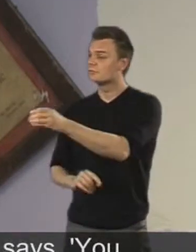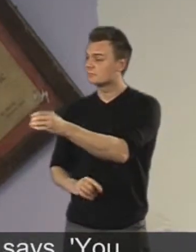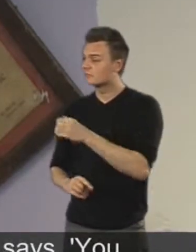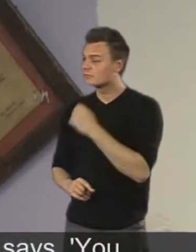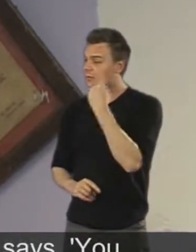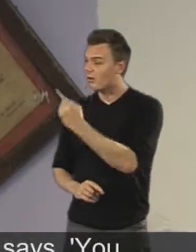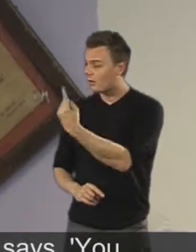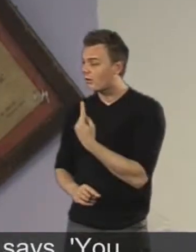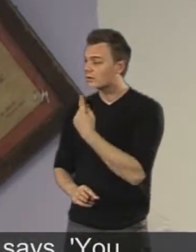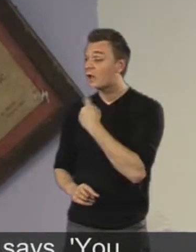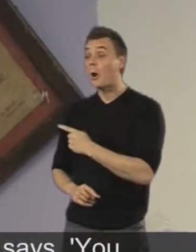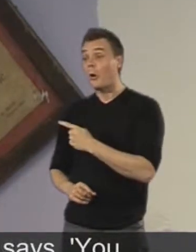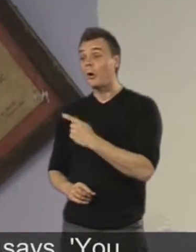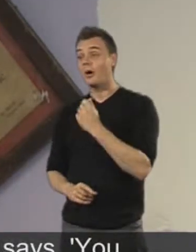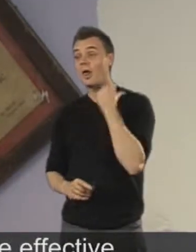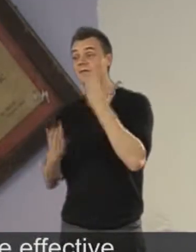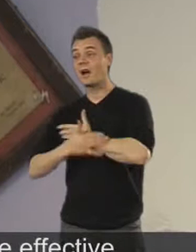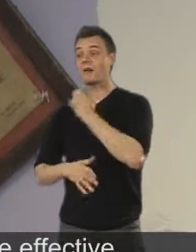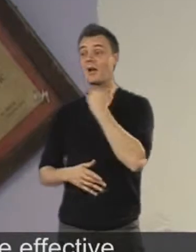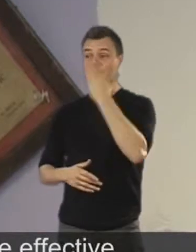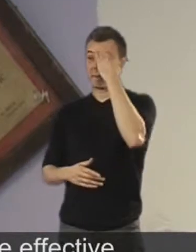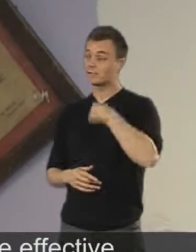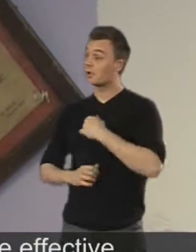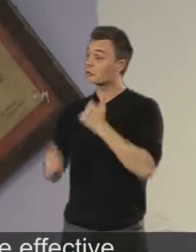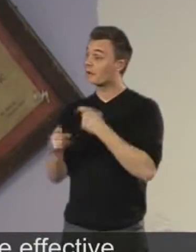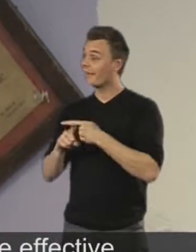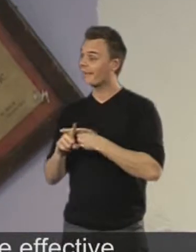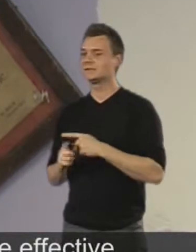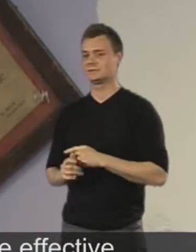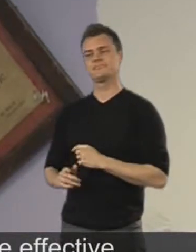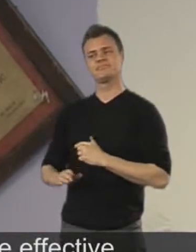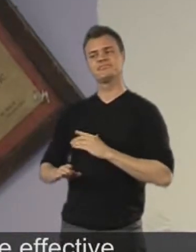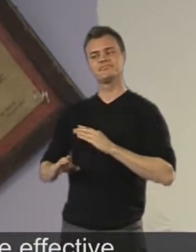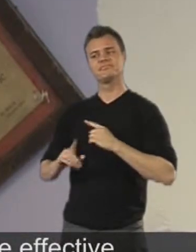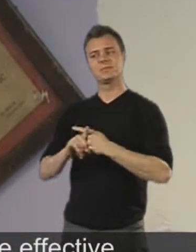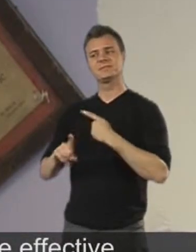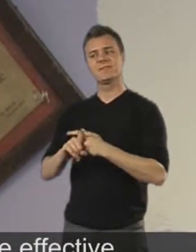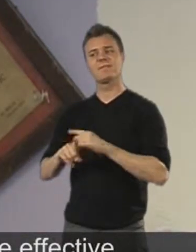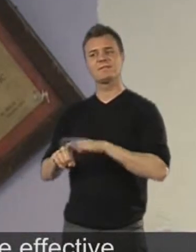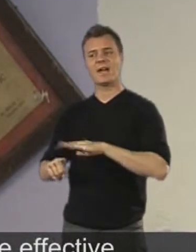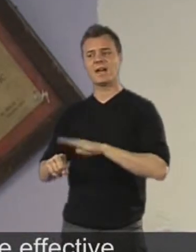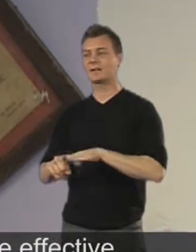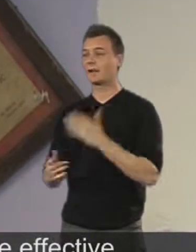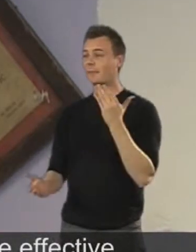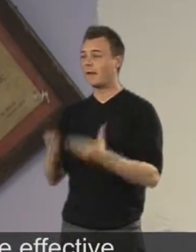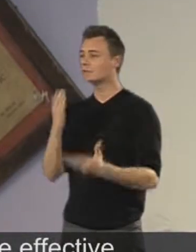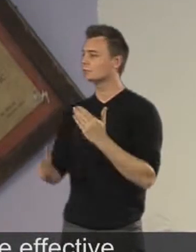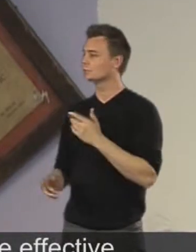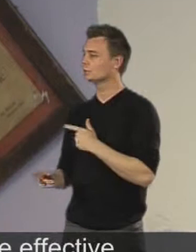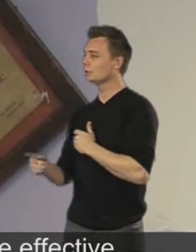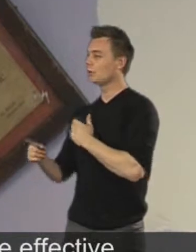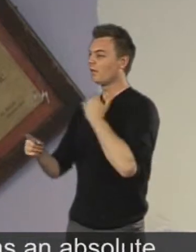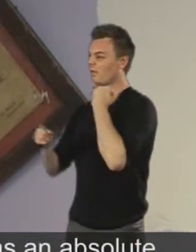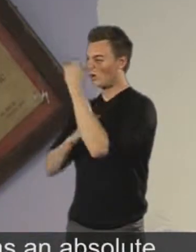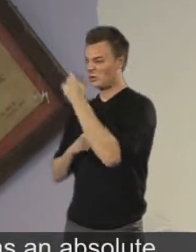"Oh, you rang my mum last night and said I was good at English," that's going to be far more effective of him having another positive